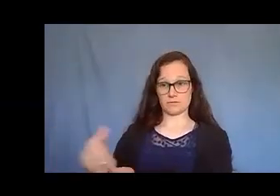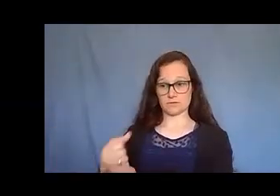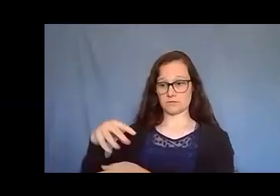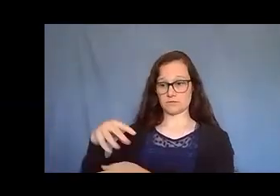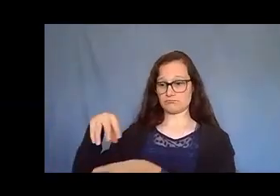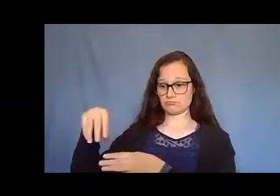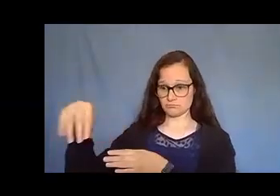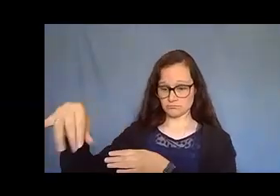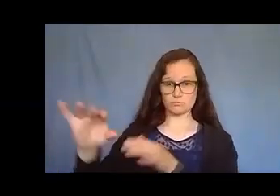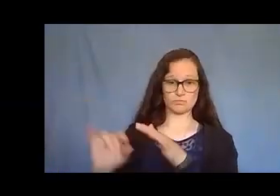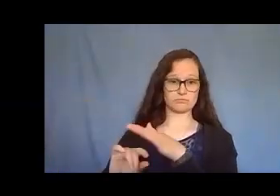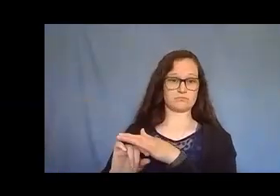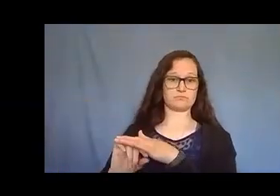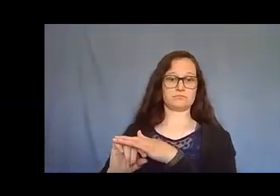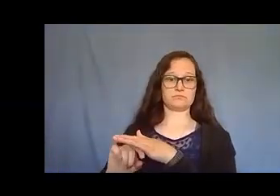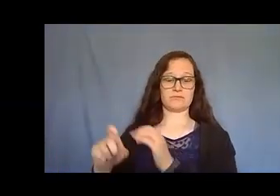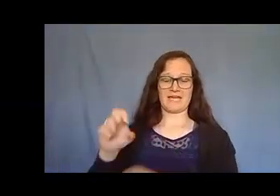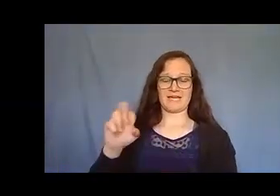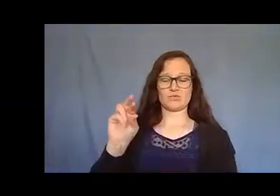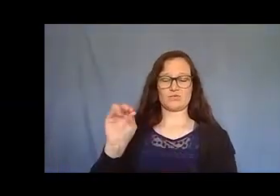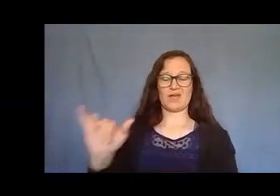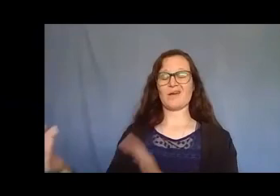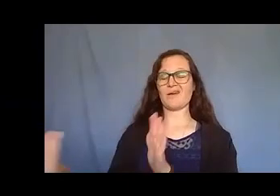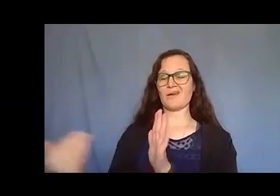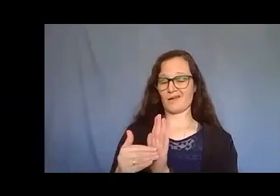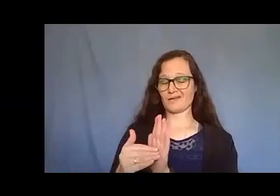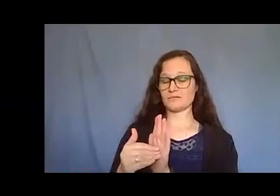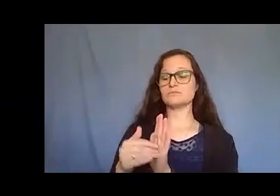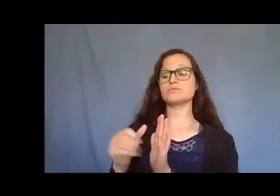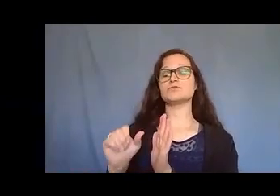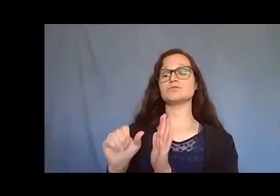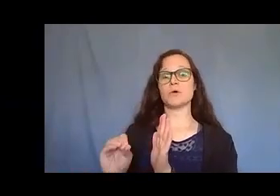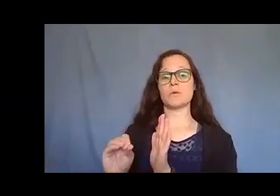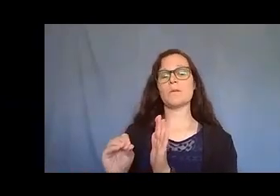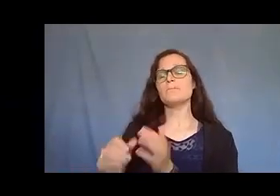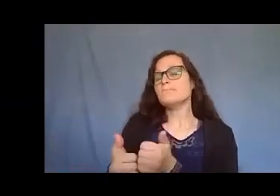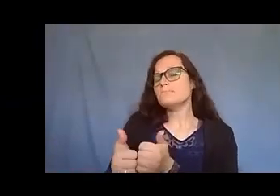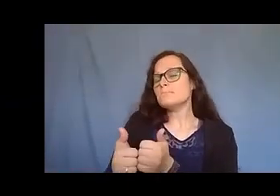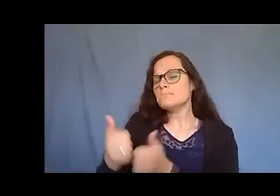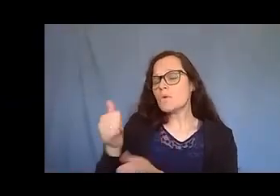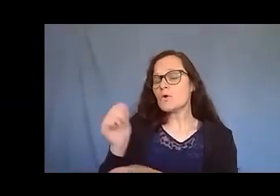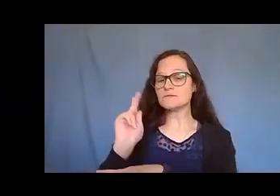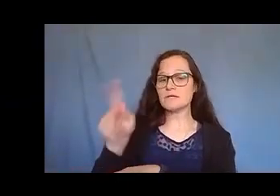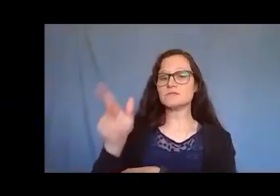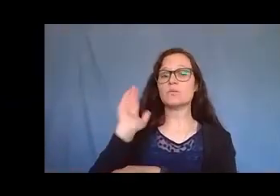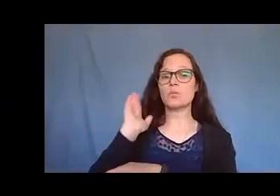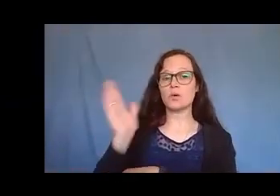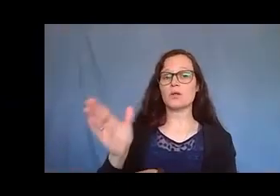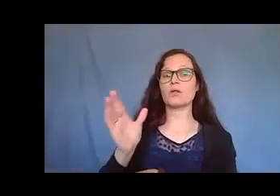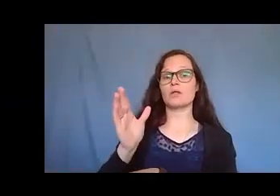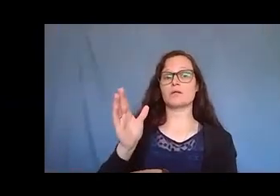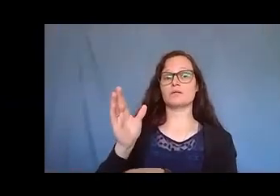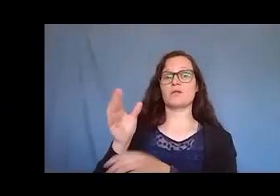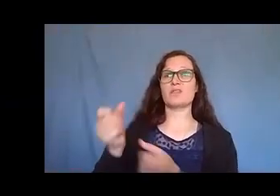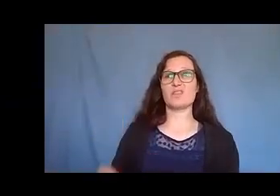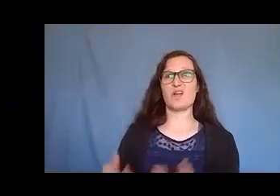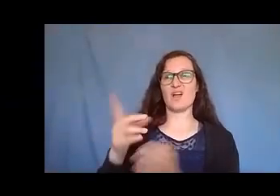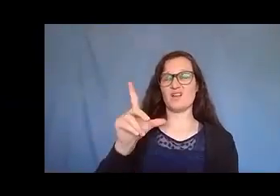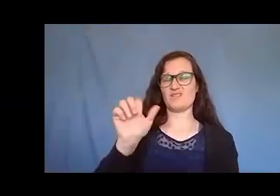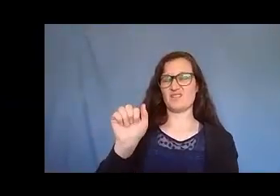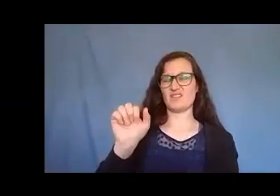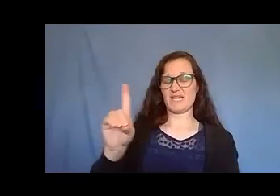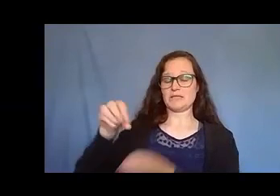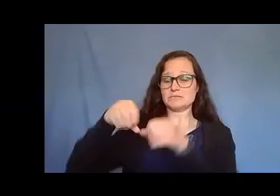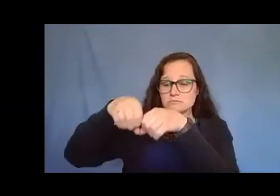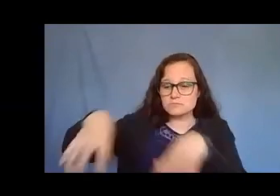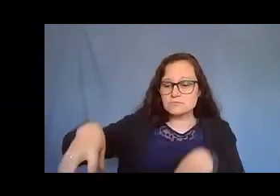root samples. The literature shows that most plants will concentrate heavy metals in their root systems. The research team believed